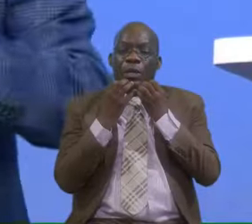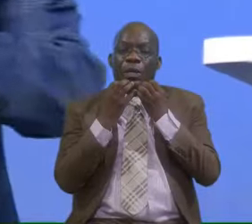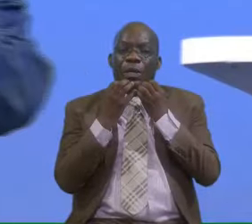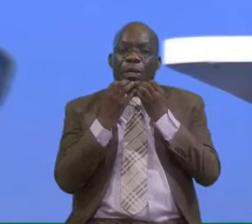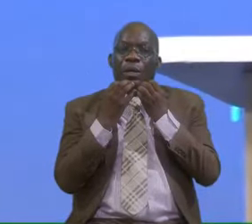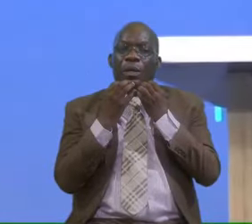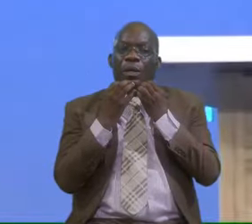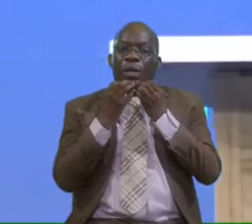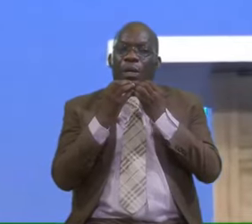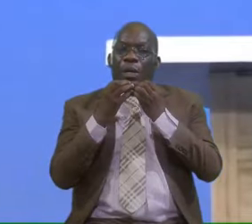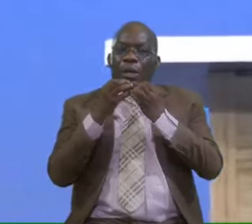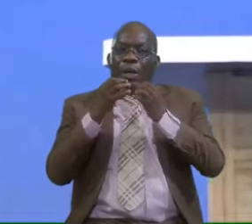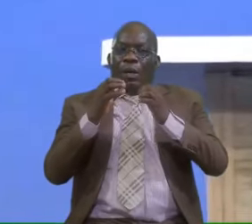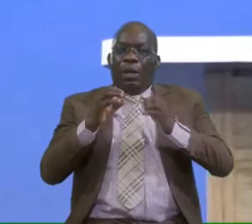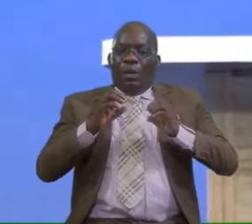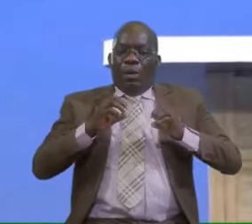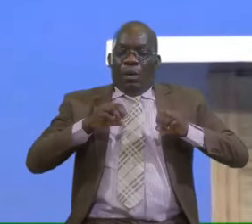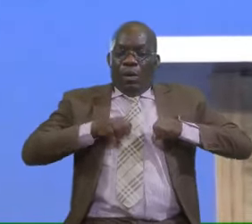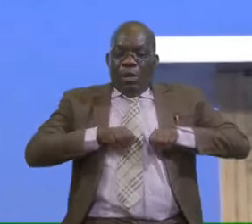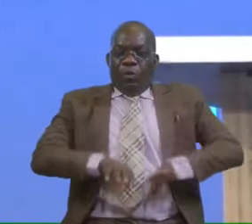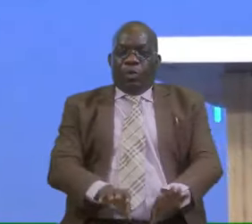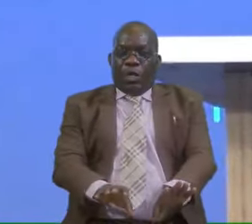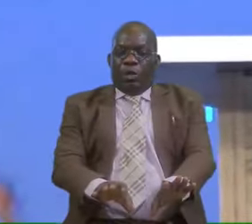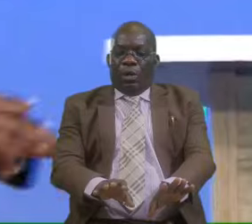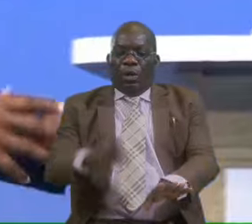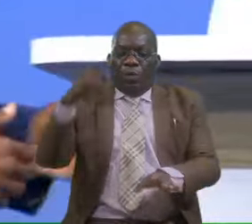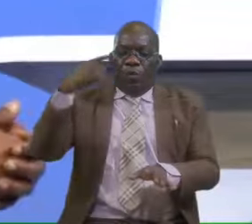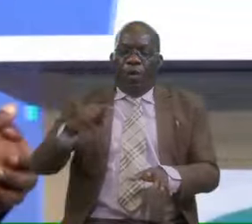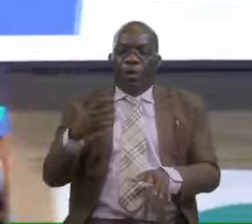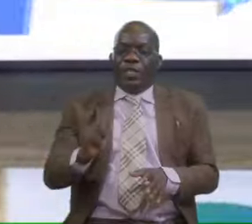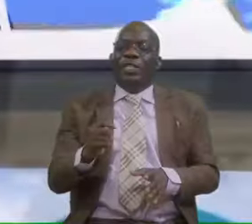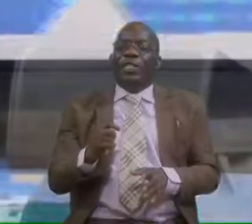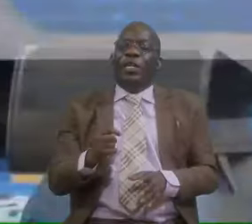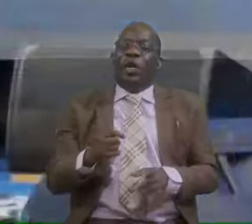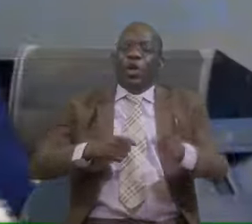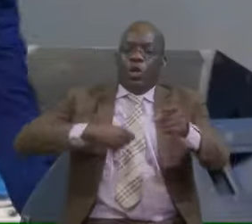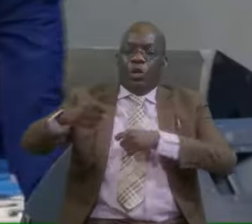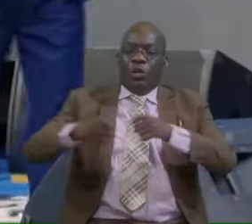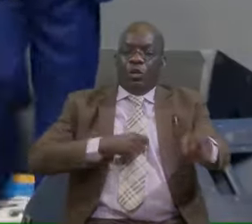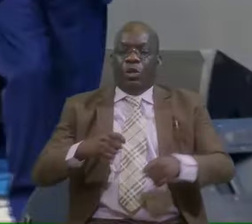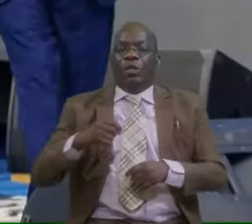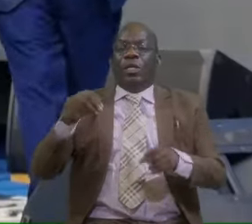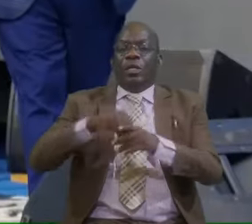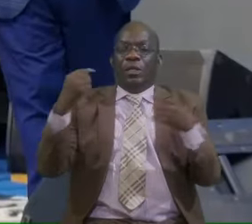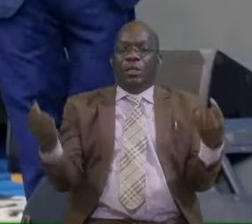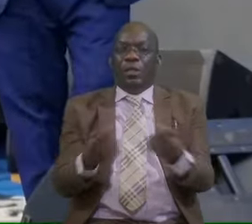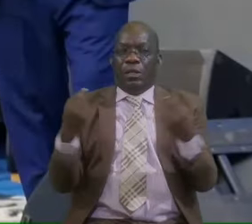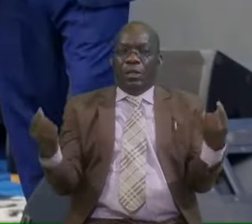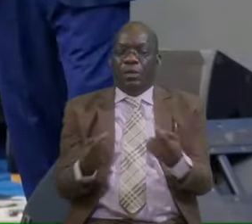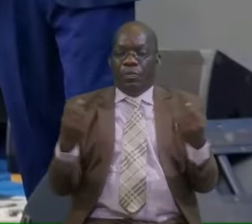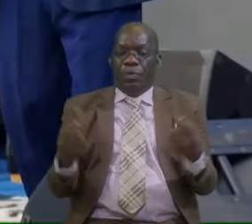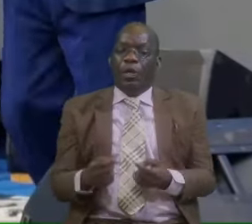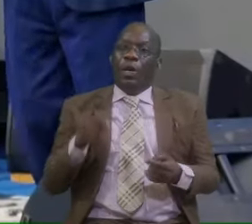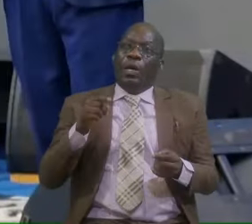the injurious in iniquity. We're thinking about Saul, and we're thinking about sinners